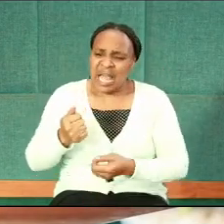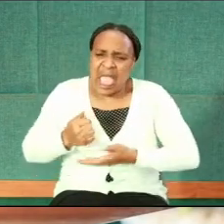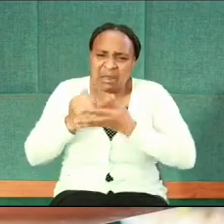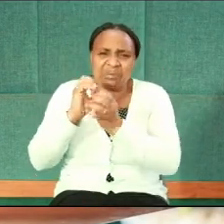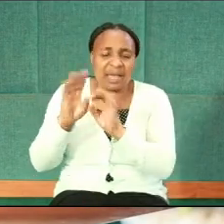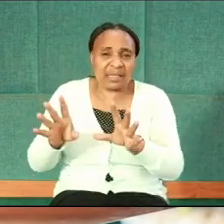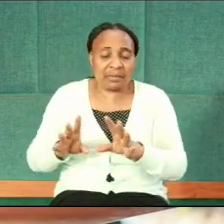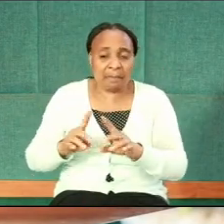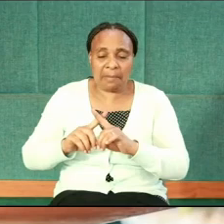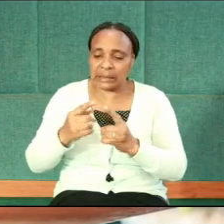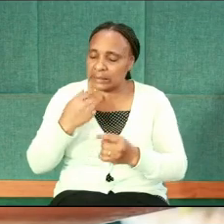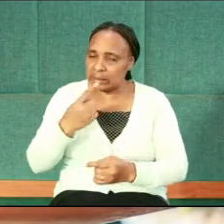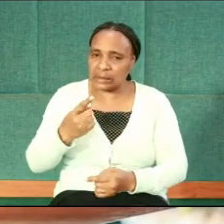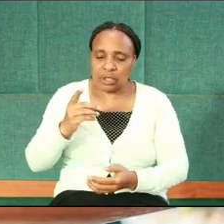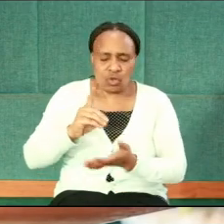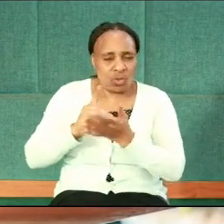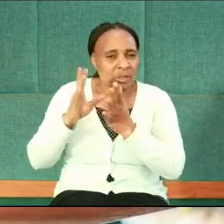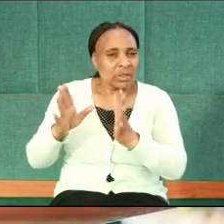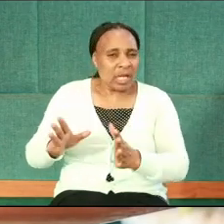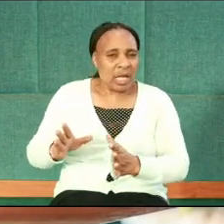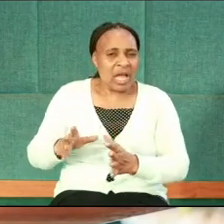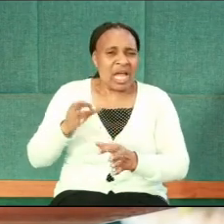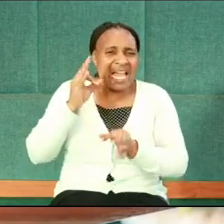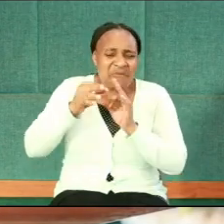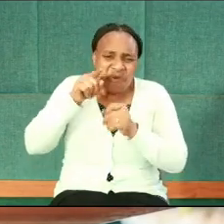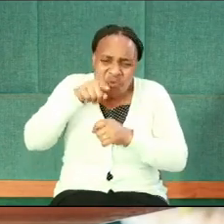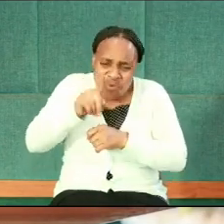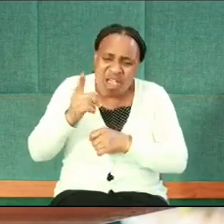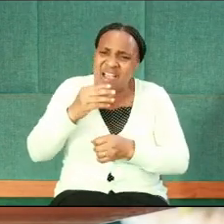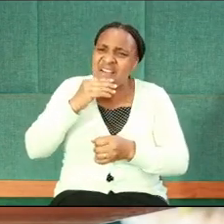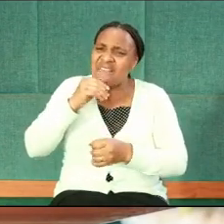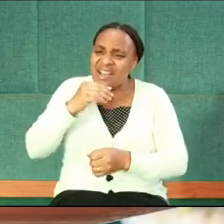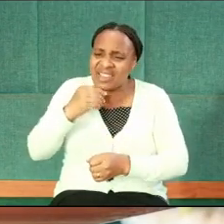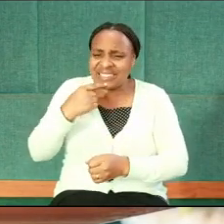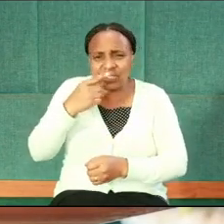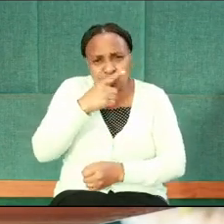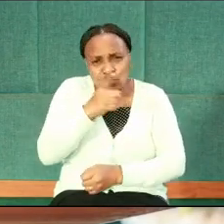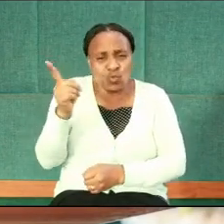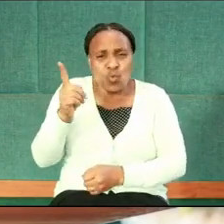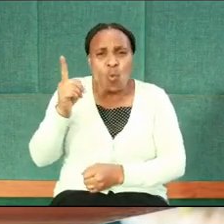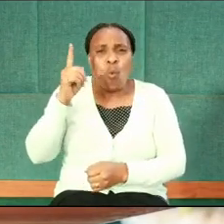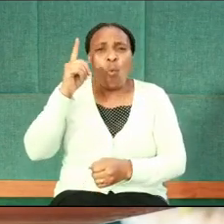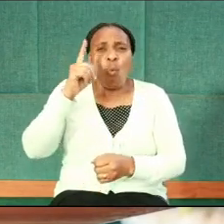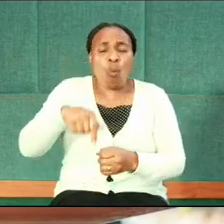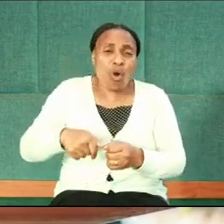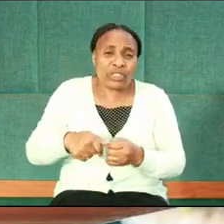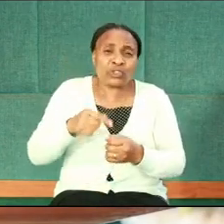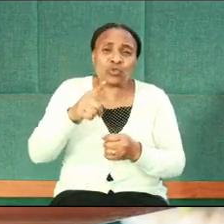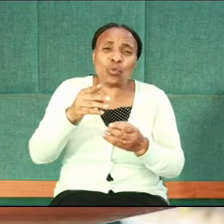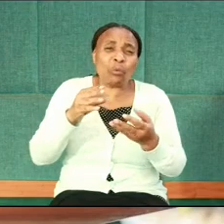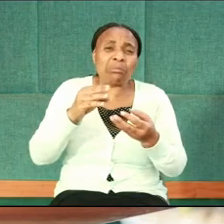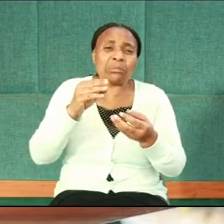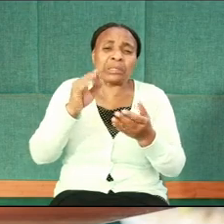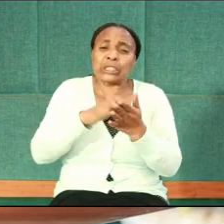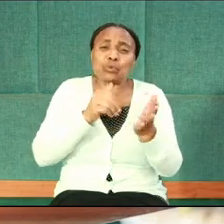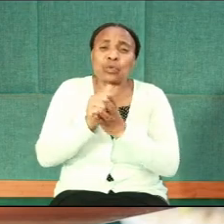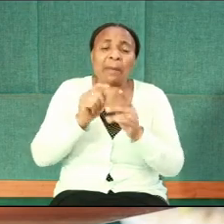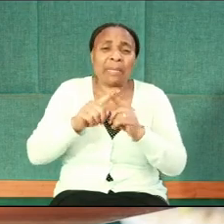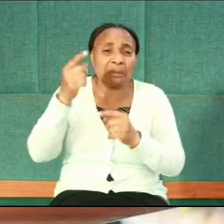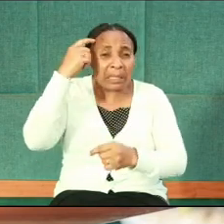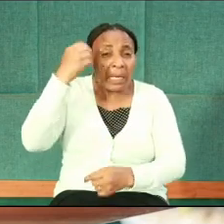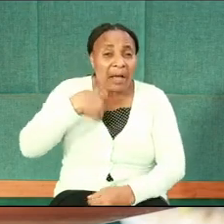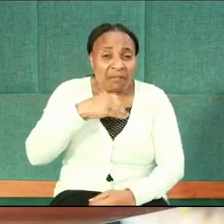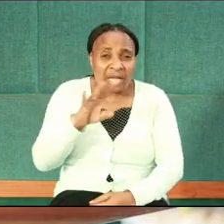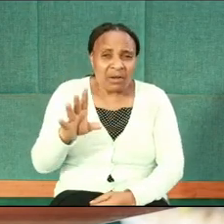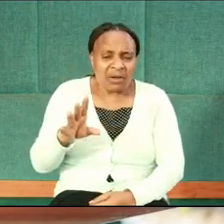said, Dr. D, if your father tells you what you are carrying is feces and not the brain, how do you imagine? What